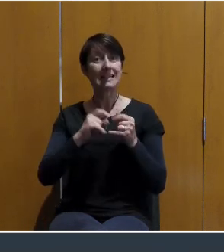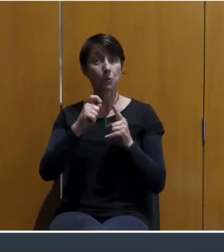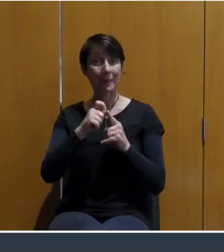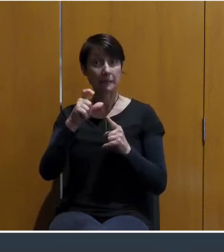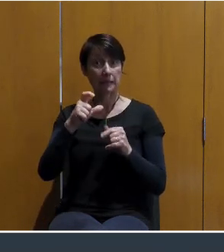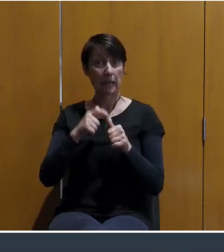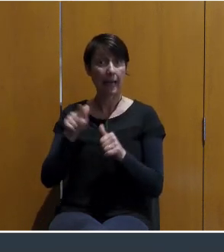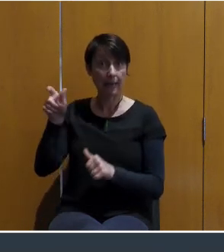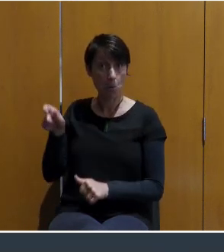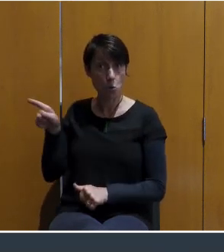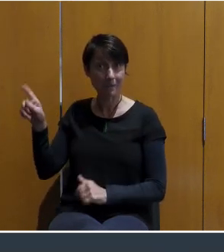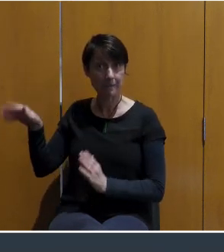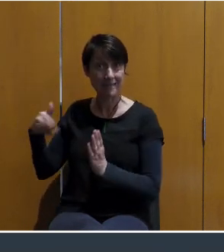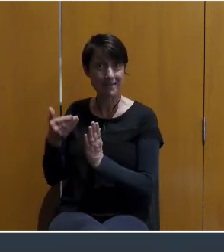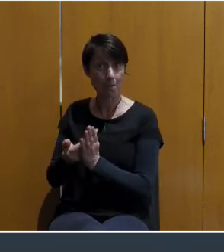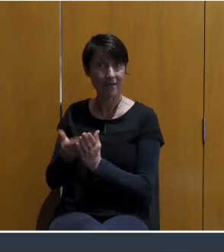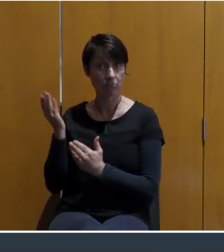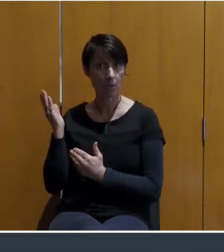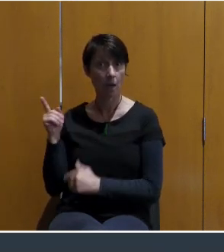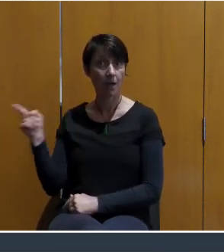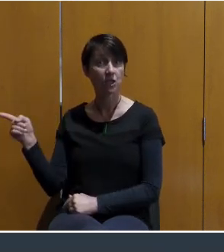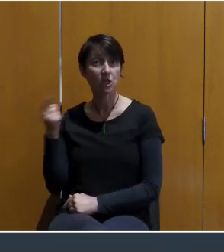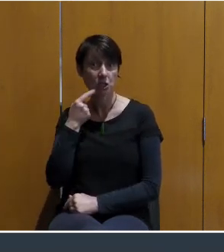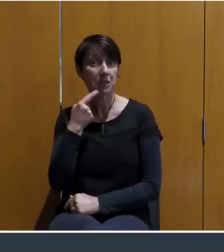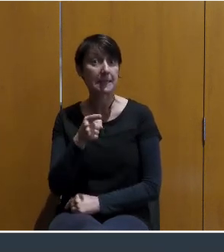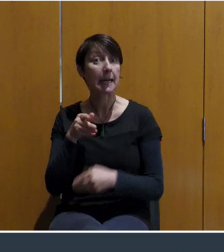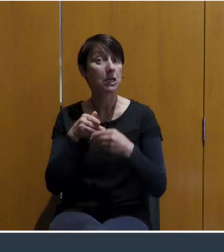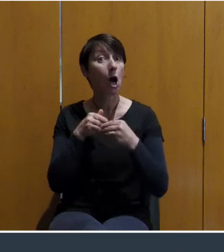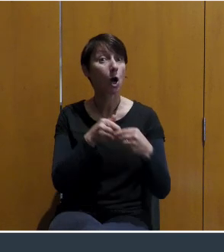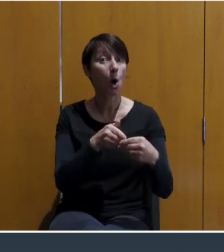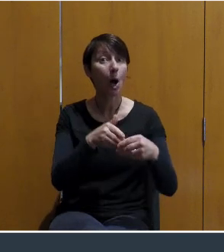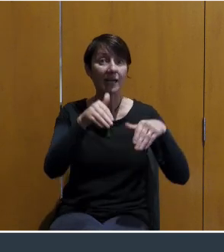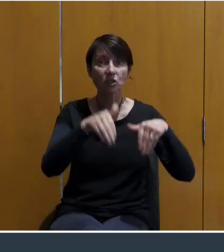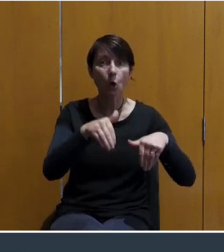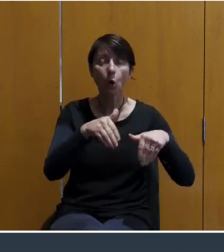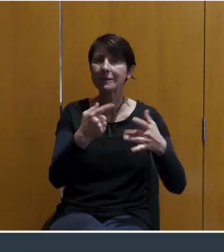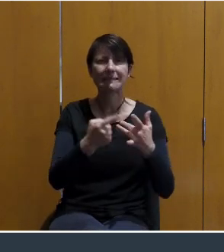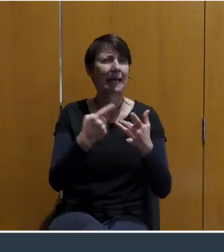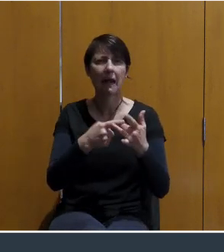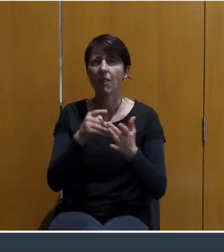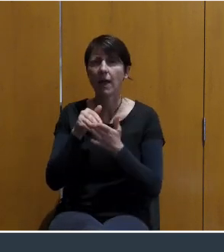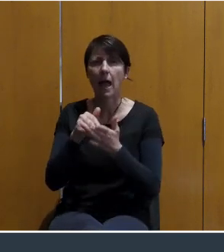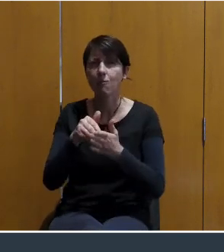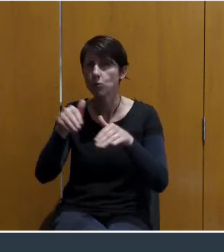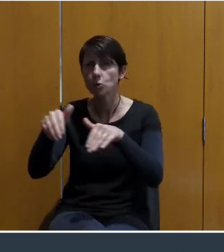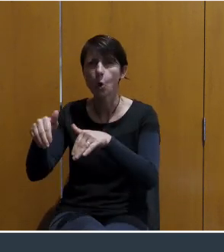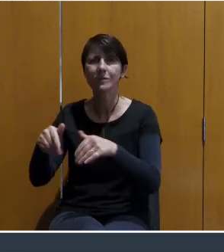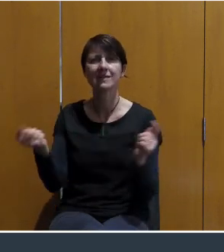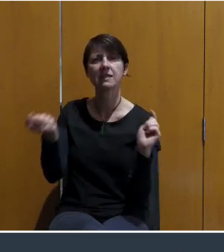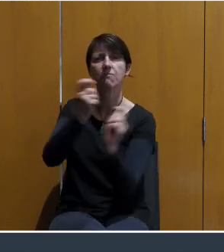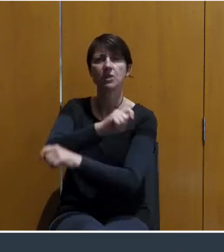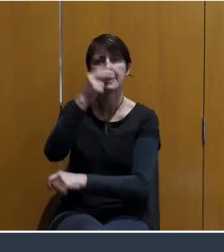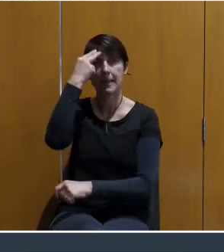that now guide dogs and so forth have been renamed disability assist dogs. I'm just wondering if that would be reflected with the draft that comes back to